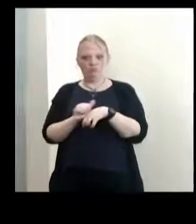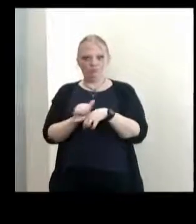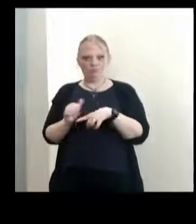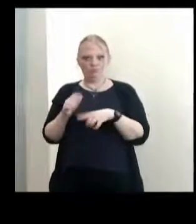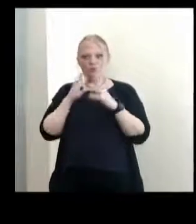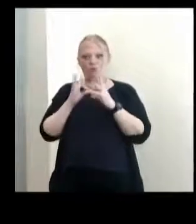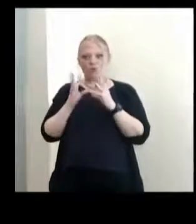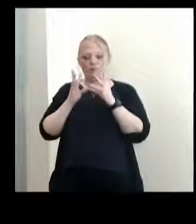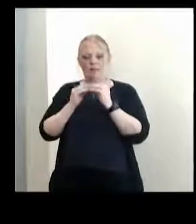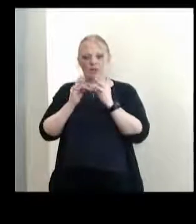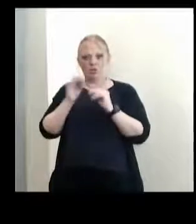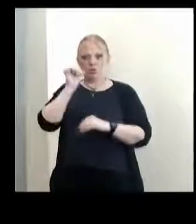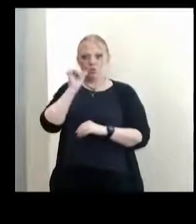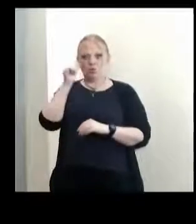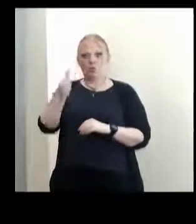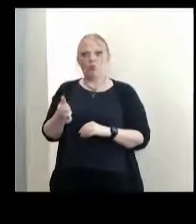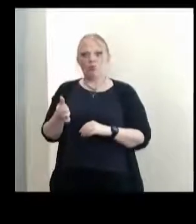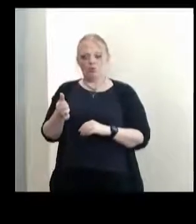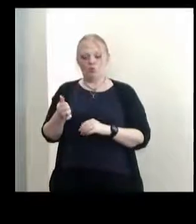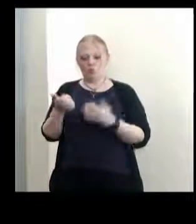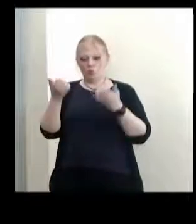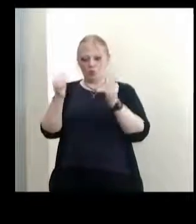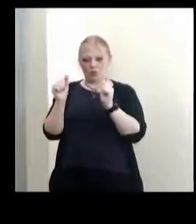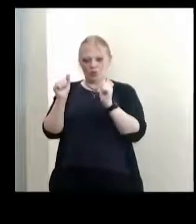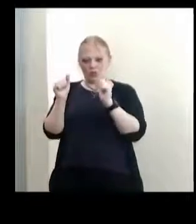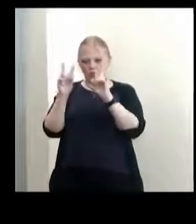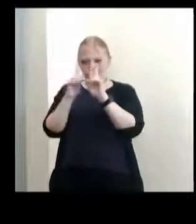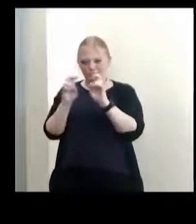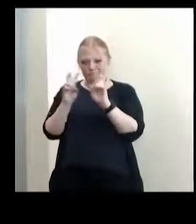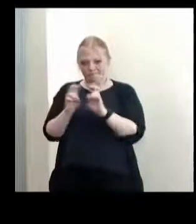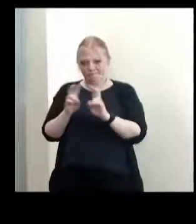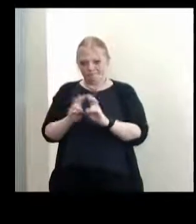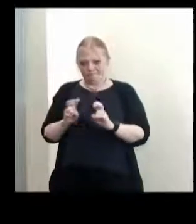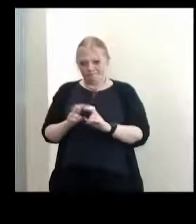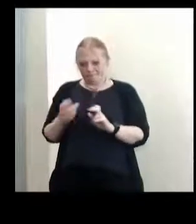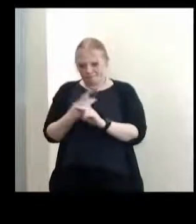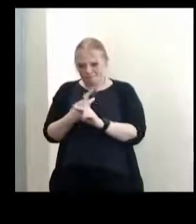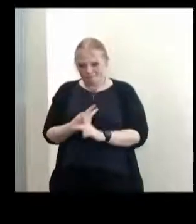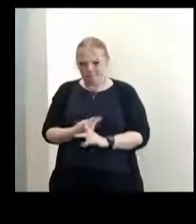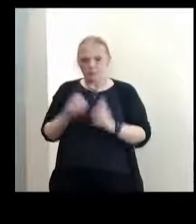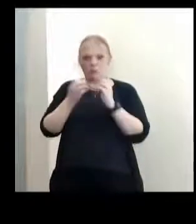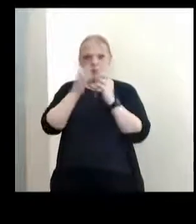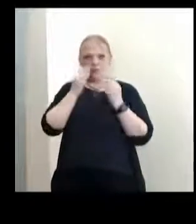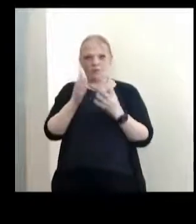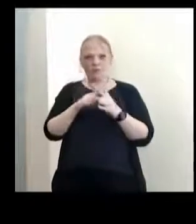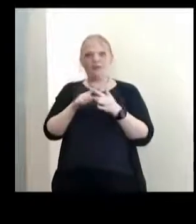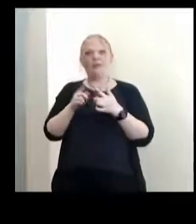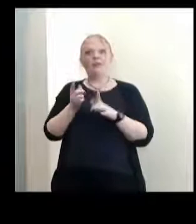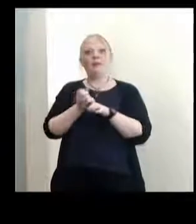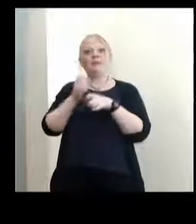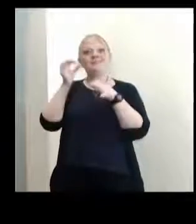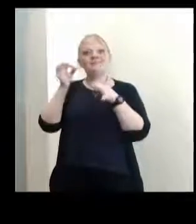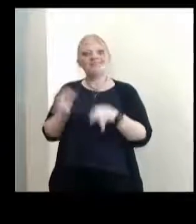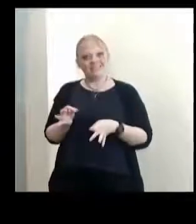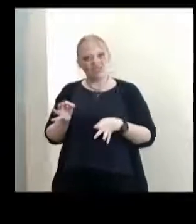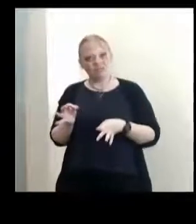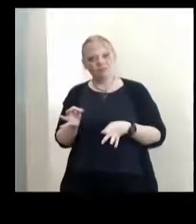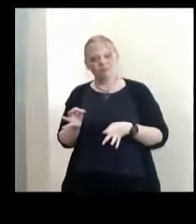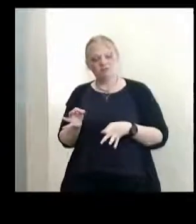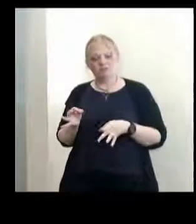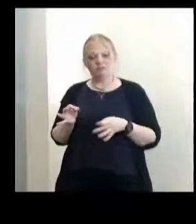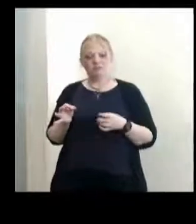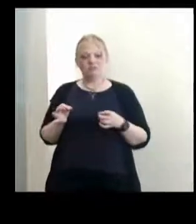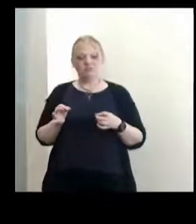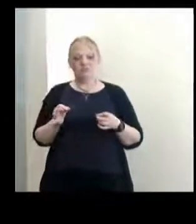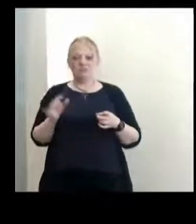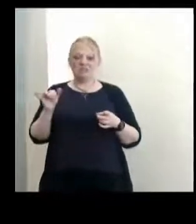tomorrow to try to tease out a little bit more information and make a decision on, is this